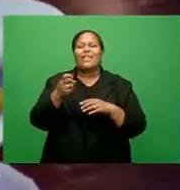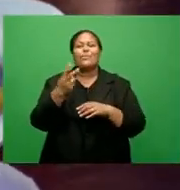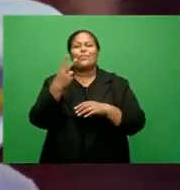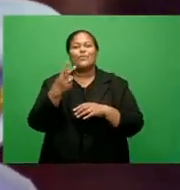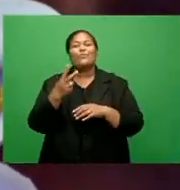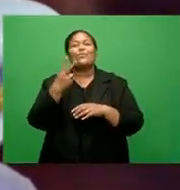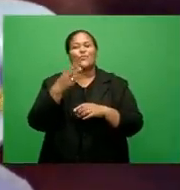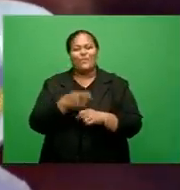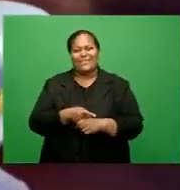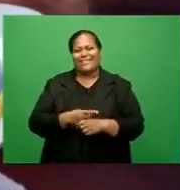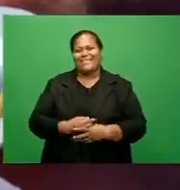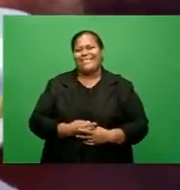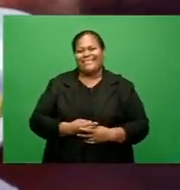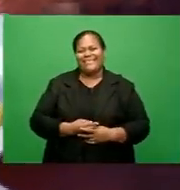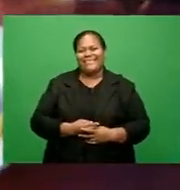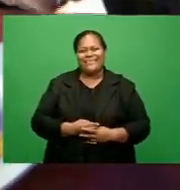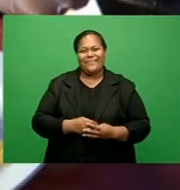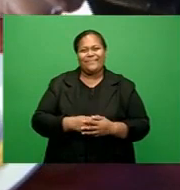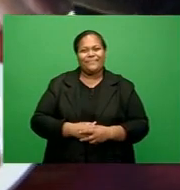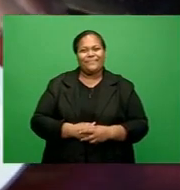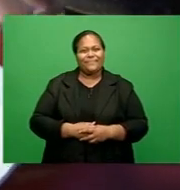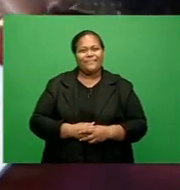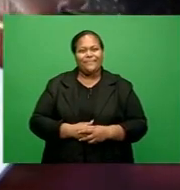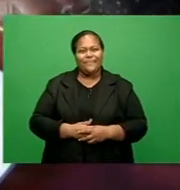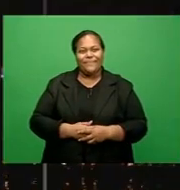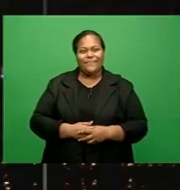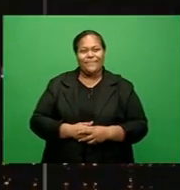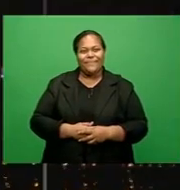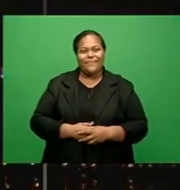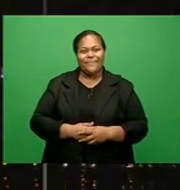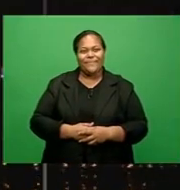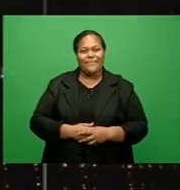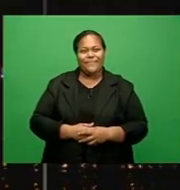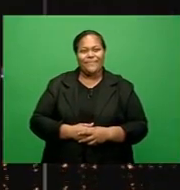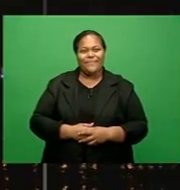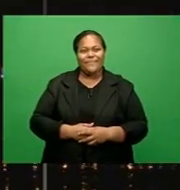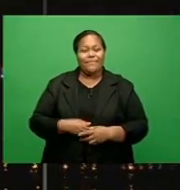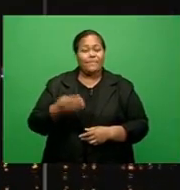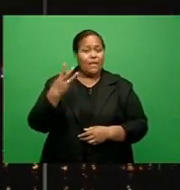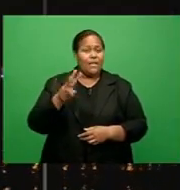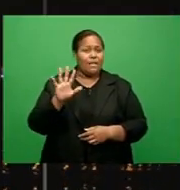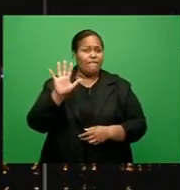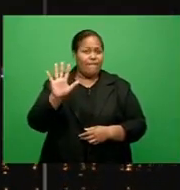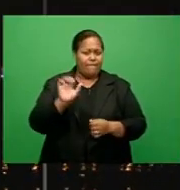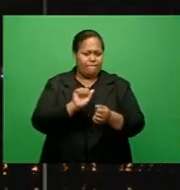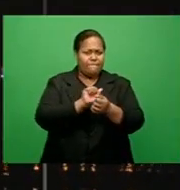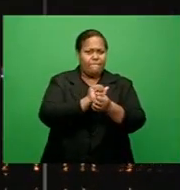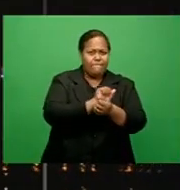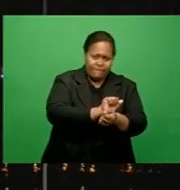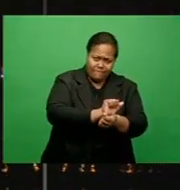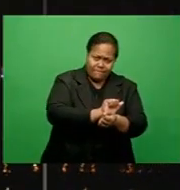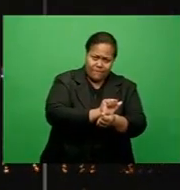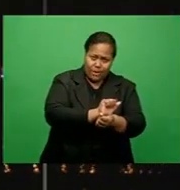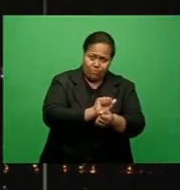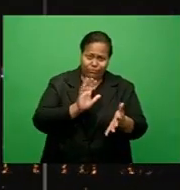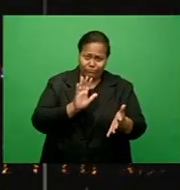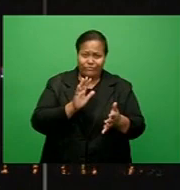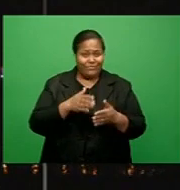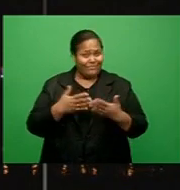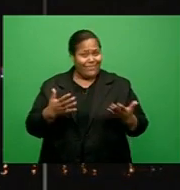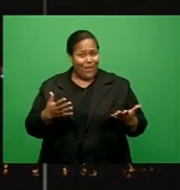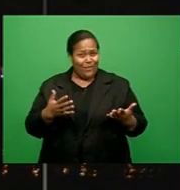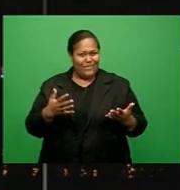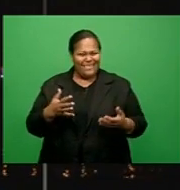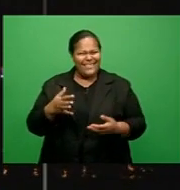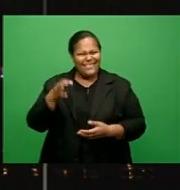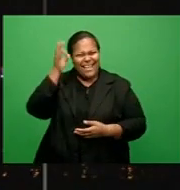weeks. Josiah Nanunga, FBC News. 35 offenders have found permanent jobs since the inception of the Yellow